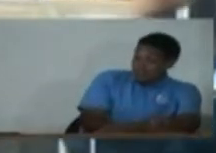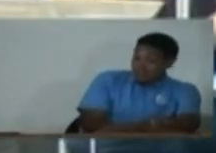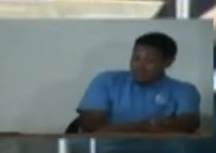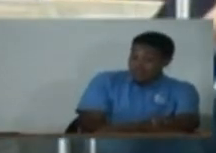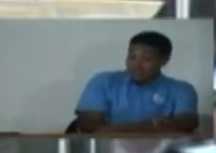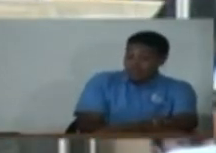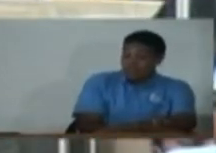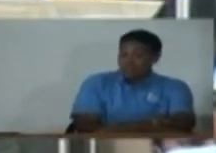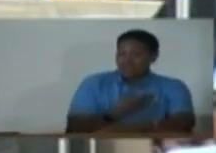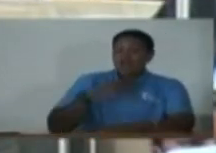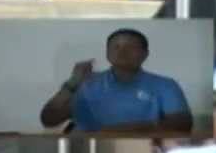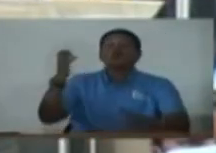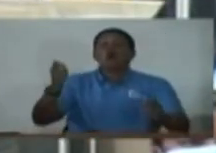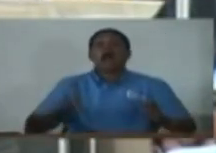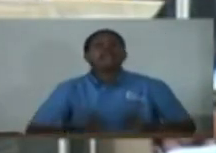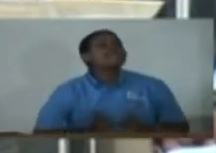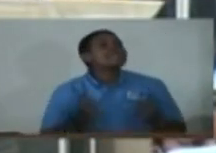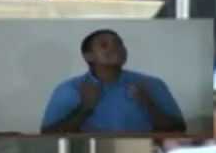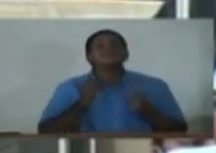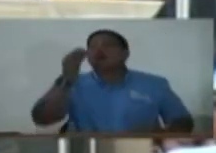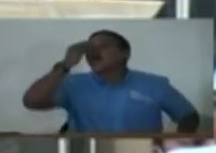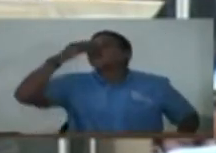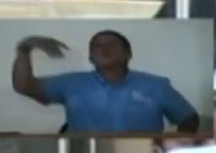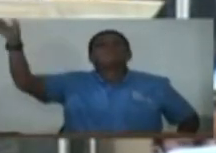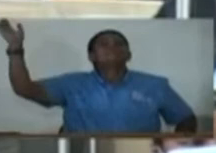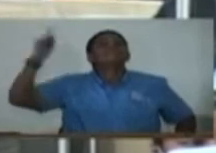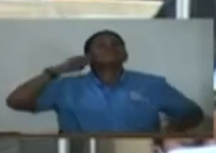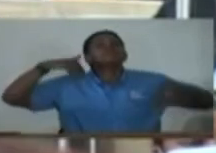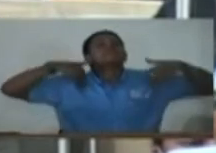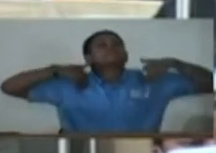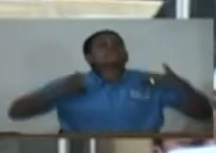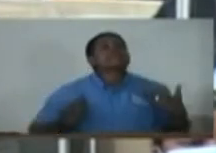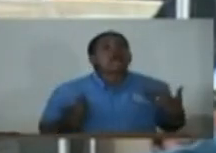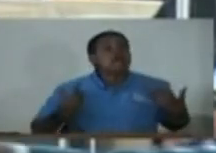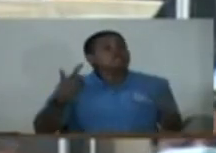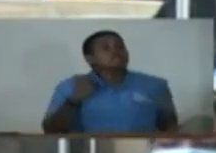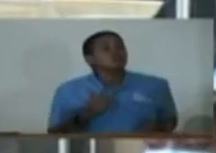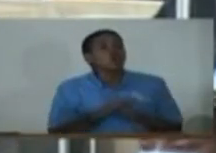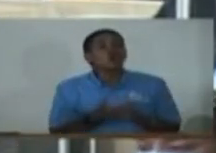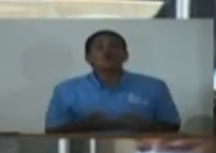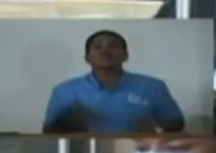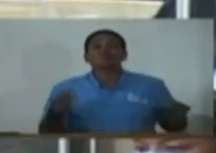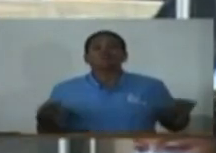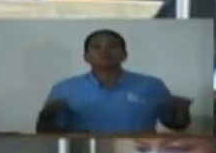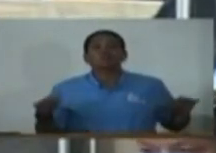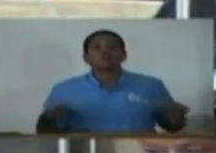want to live. I'm tired of this lockdown.